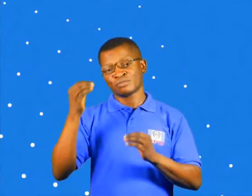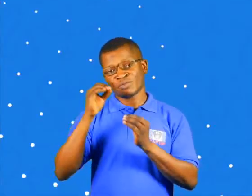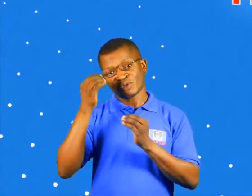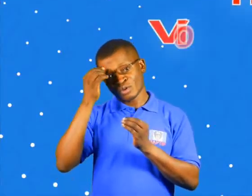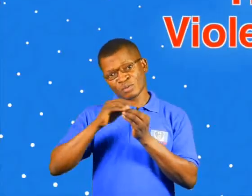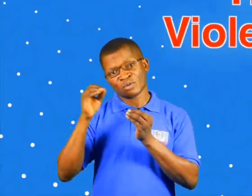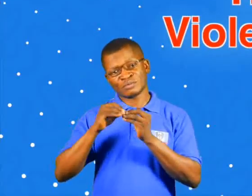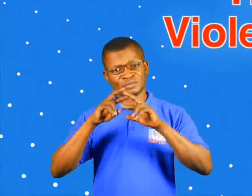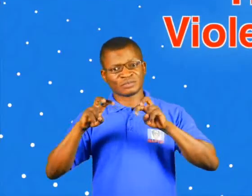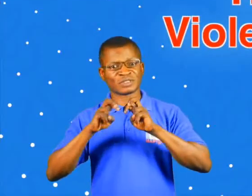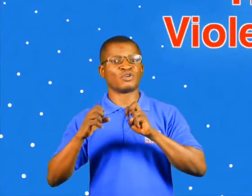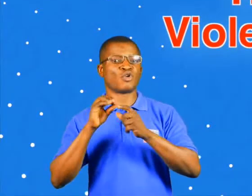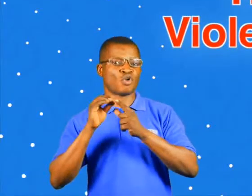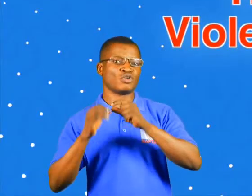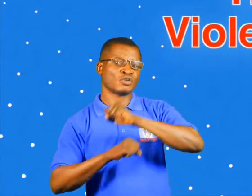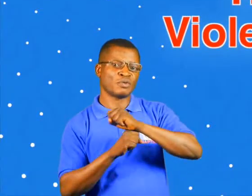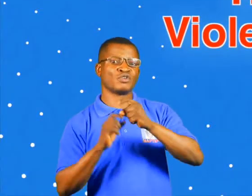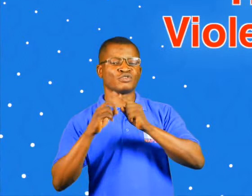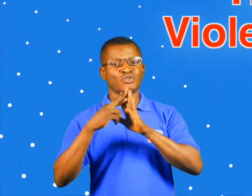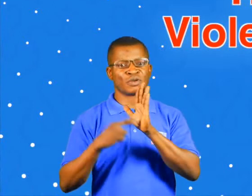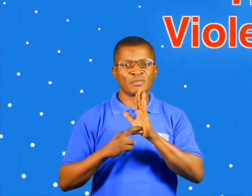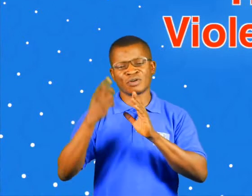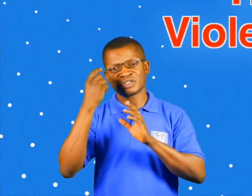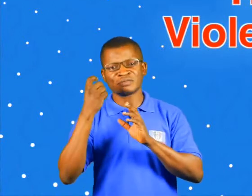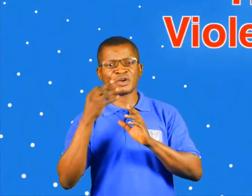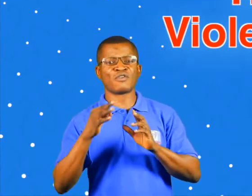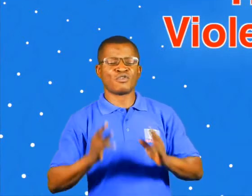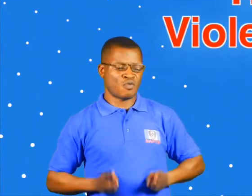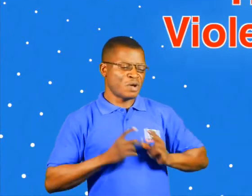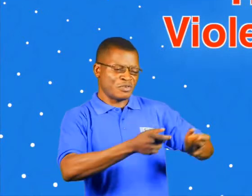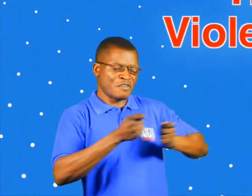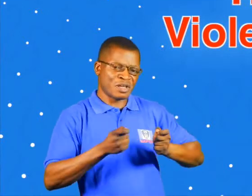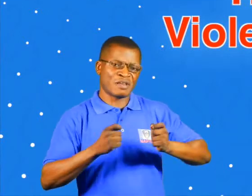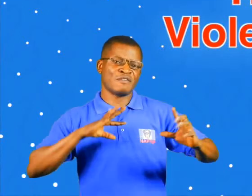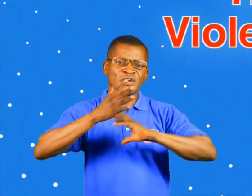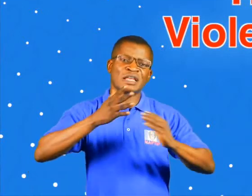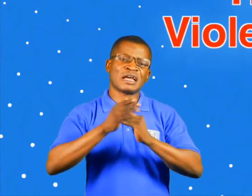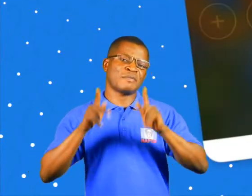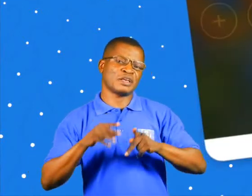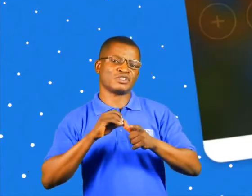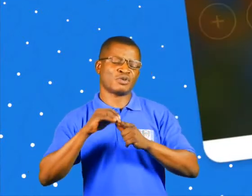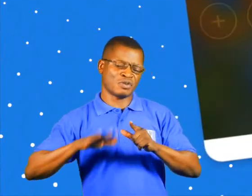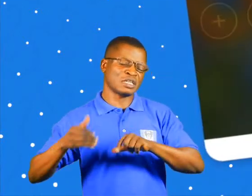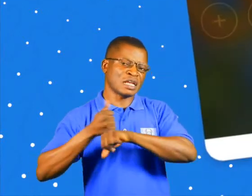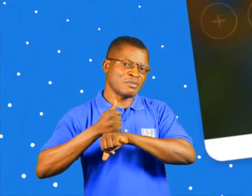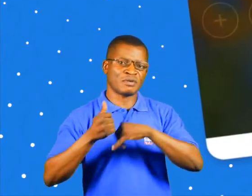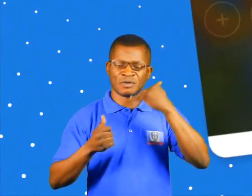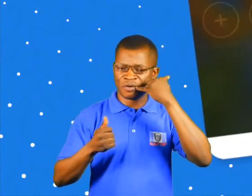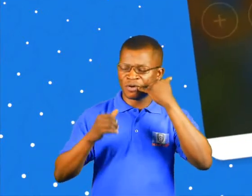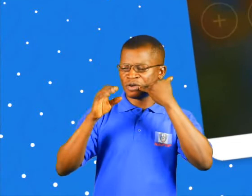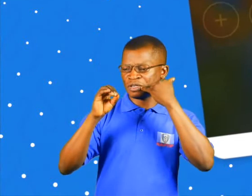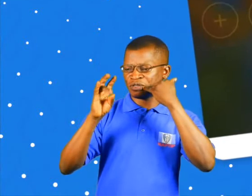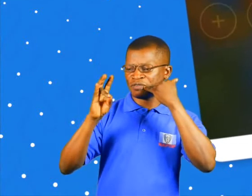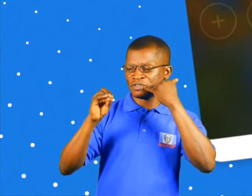For more inquiries and support, or to report cases of suspected human trafficking, violence against persons, and child abuse, please call NAPTIP